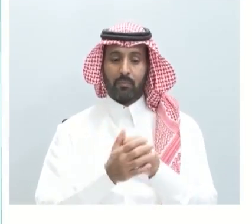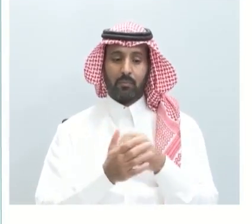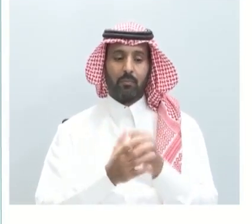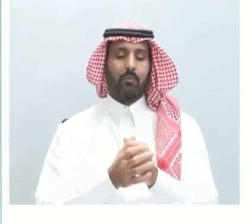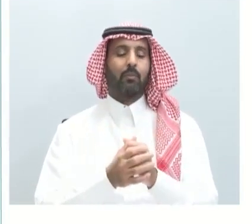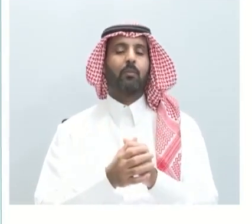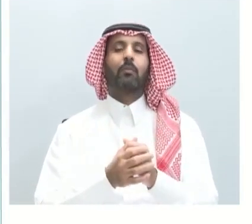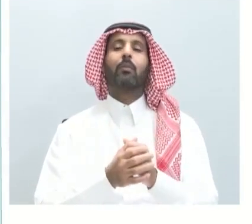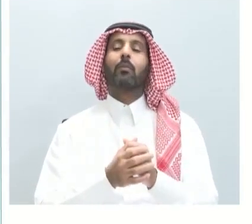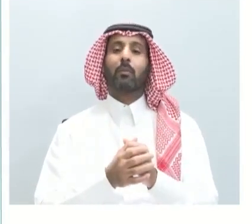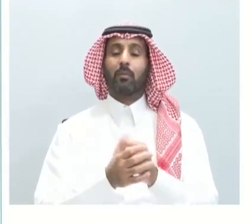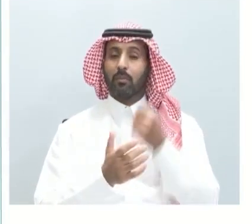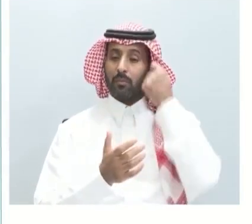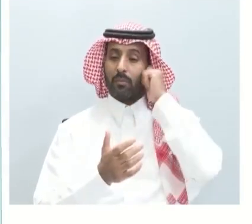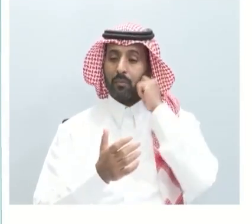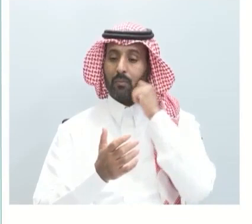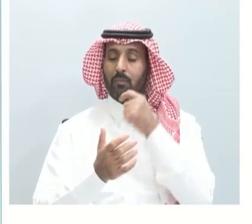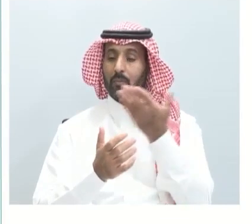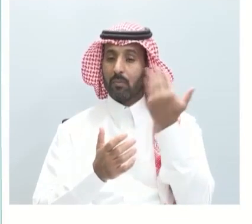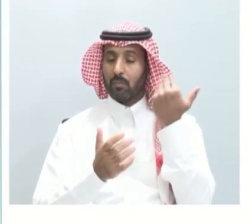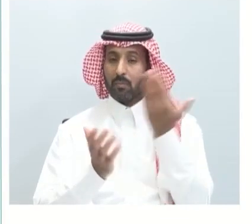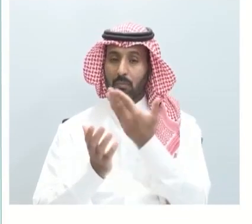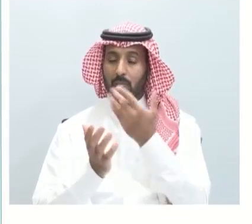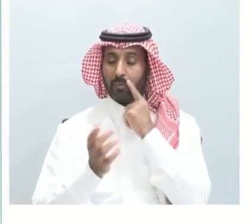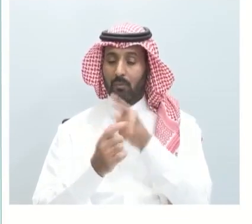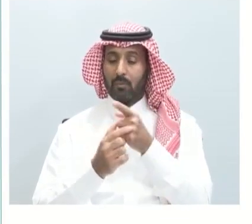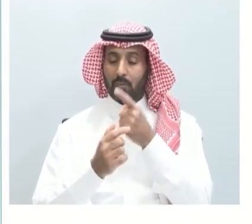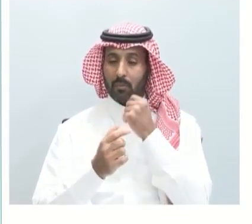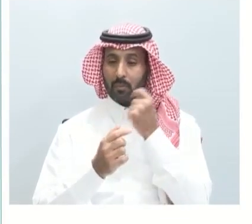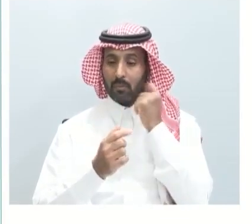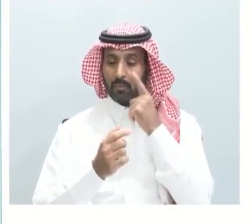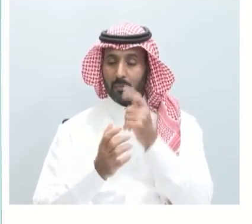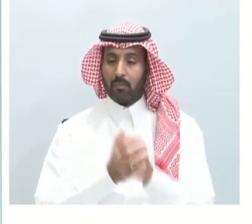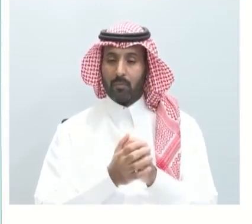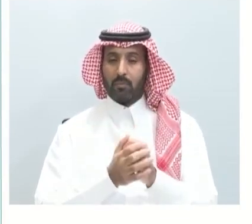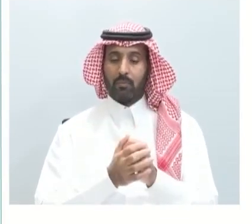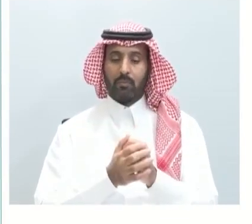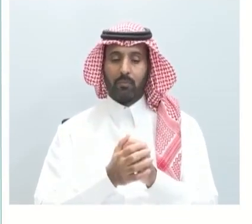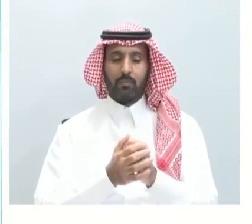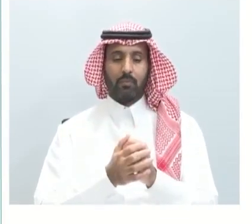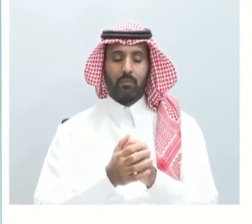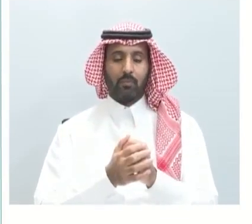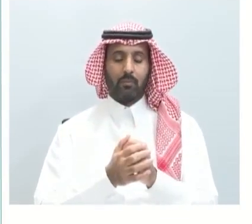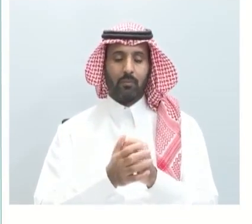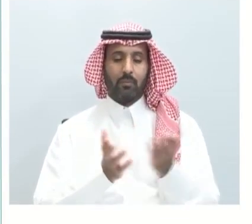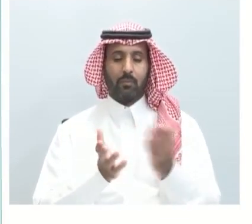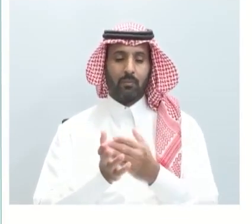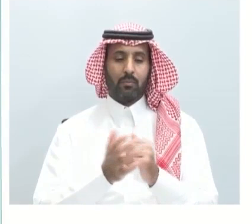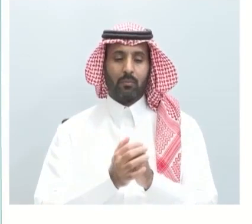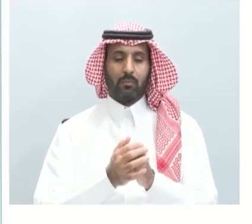one, she's been studying anthropology. She's becoming fascinated with it. She's